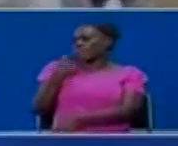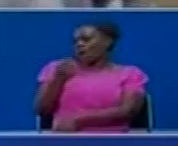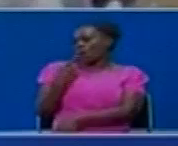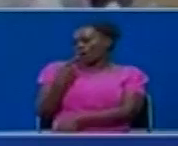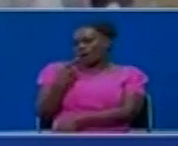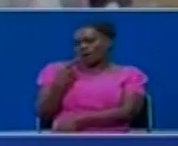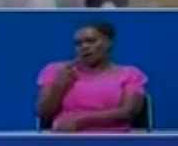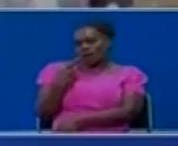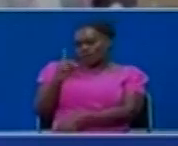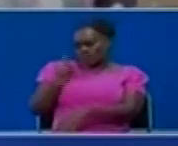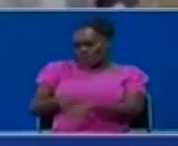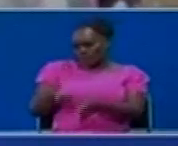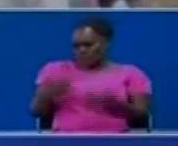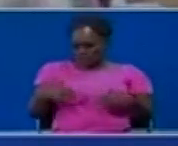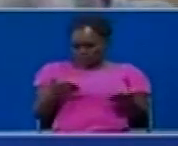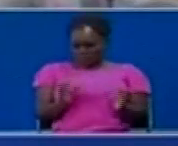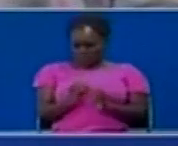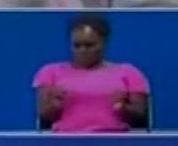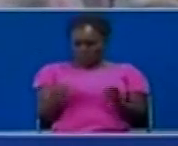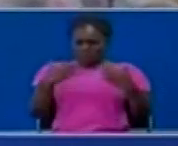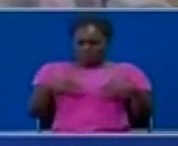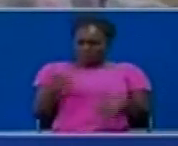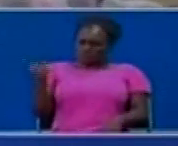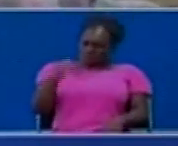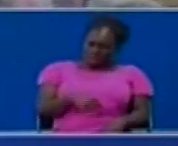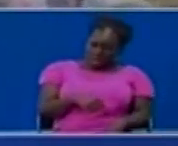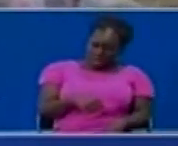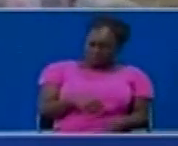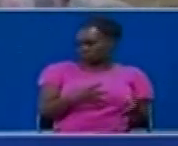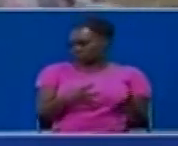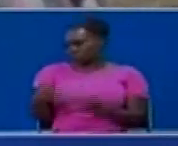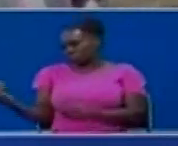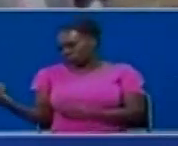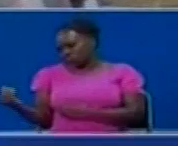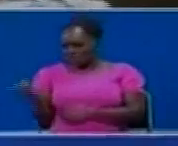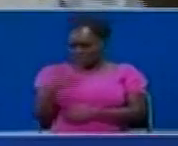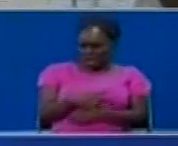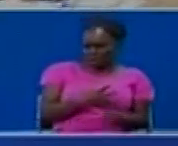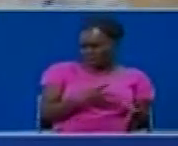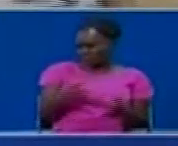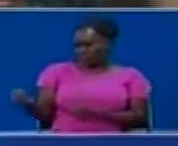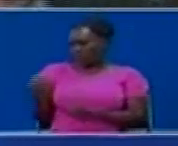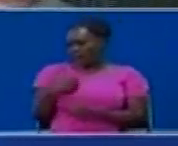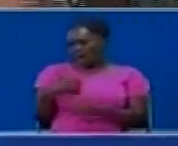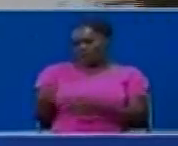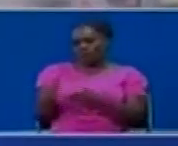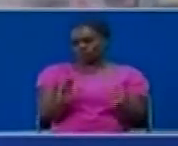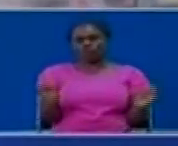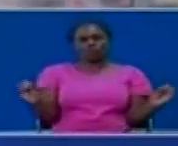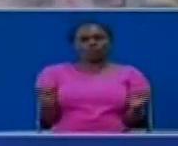treatment. Lakini sahi hakuna watu. Lakini watu wanakuja na wanaumia wanaenda njoo hakuna otherwise.